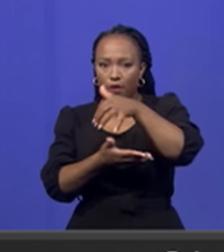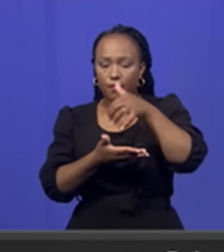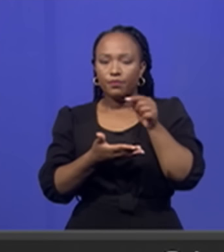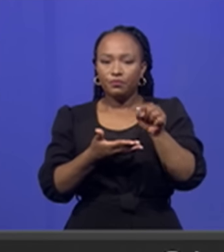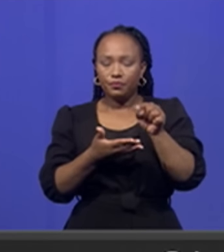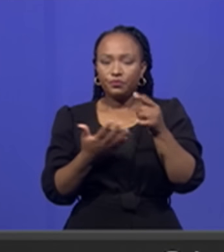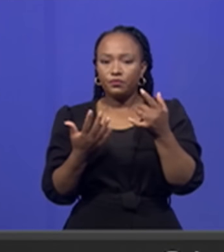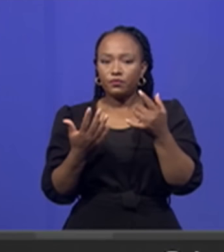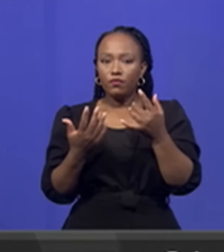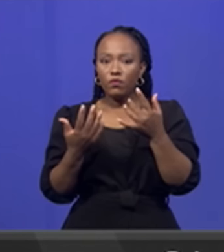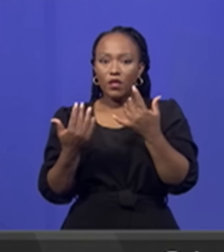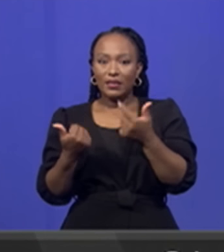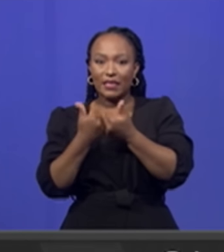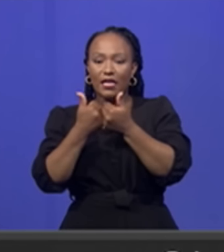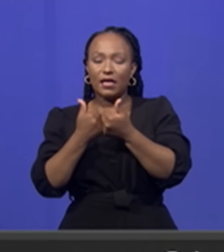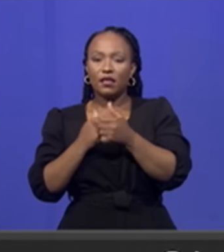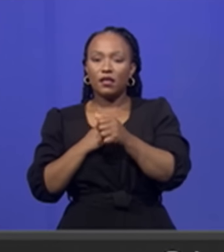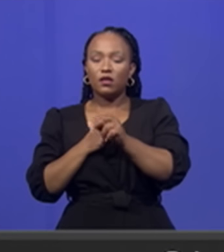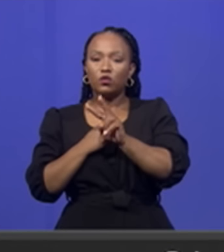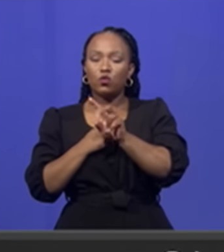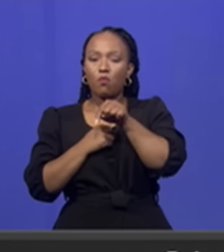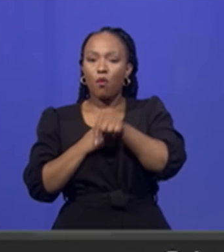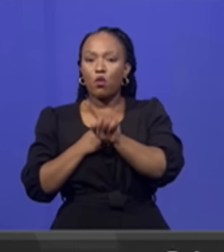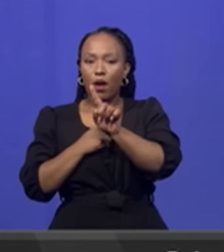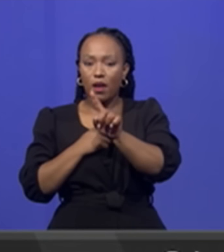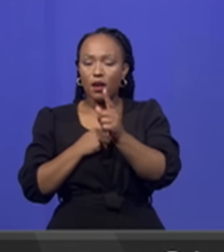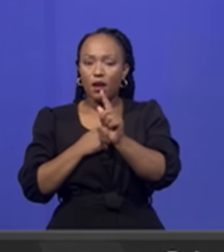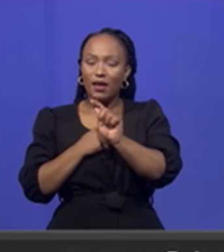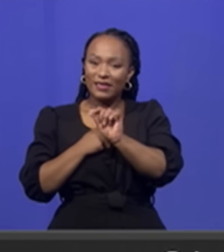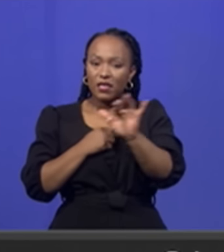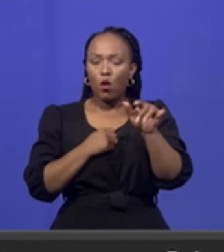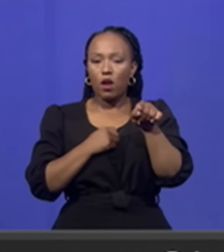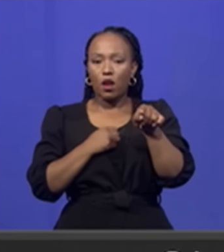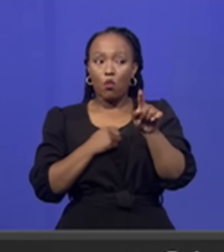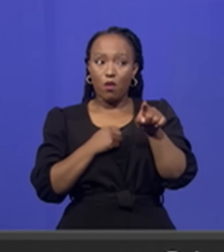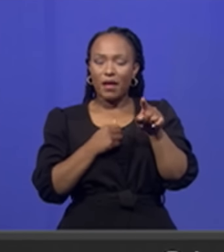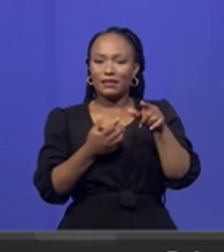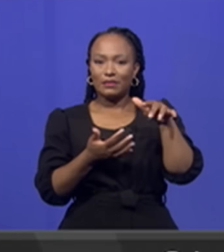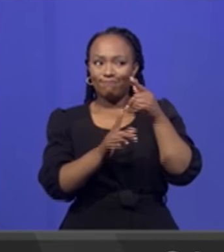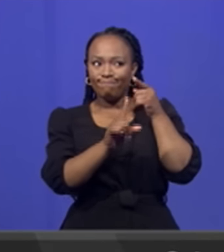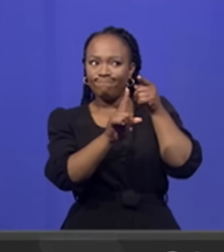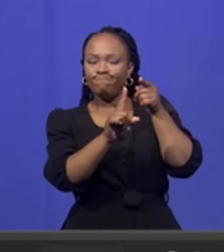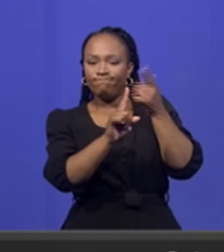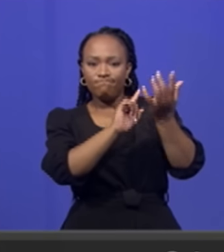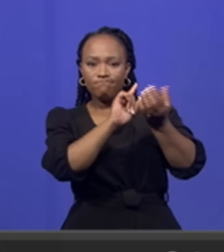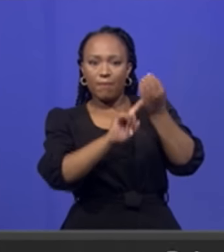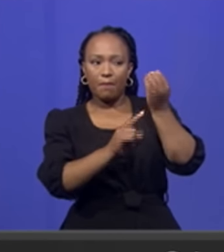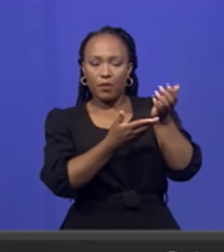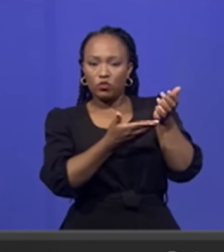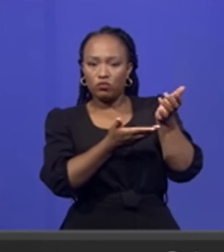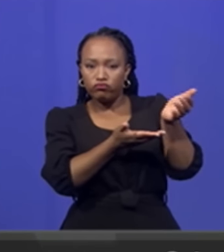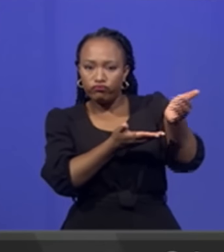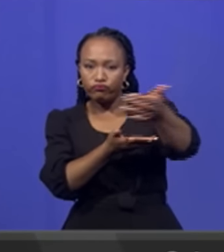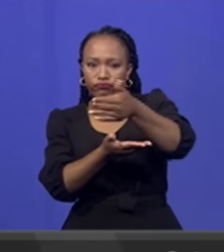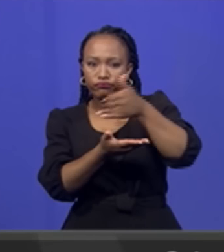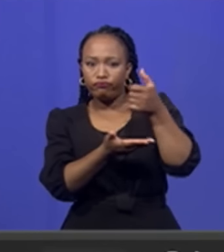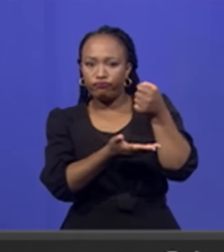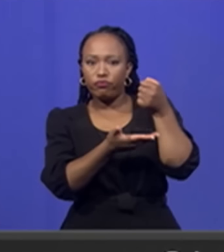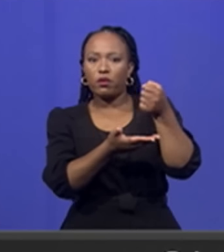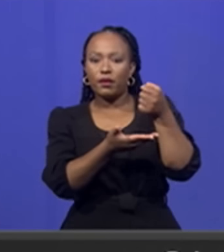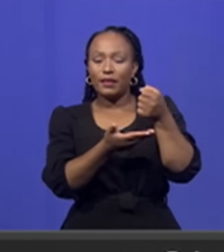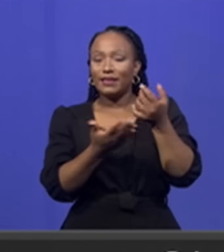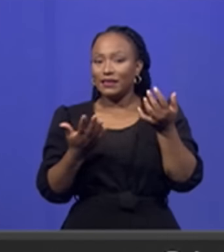of 2.13 trillion that we need to be able to collect. And already you have those headwinds that are already